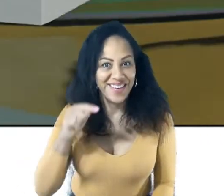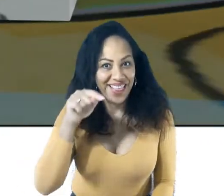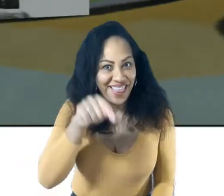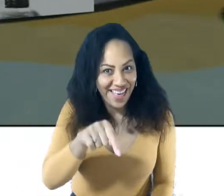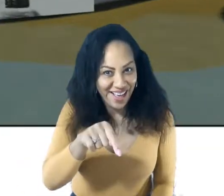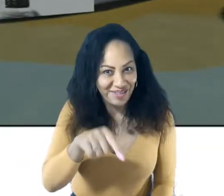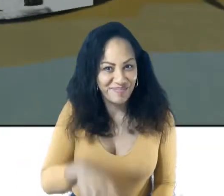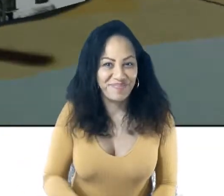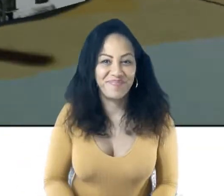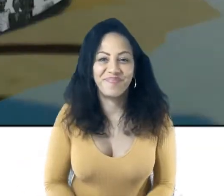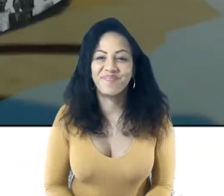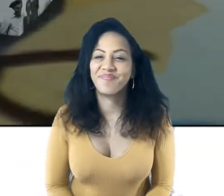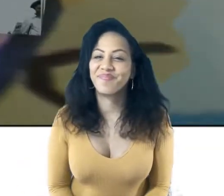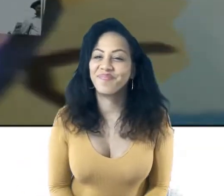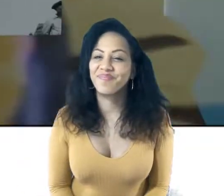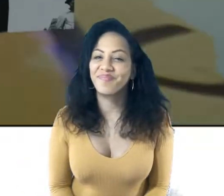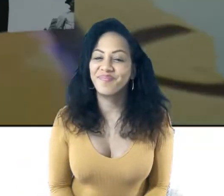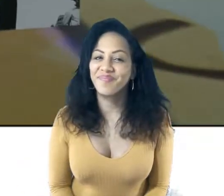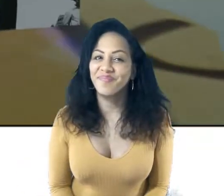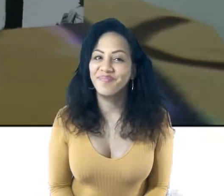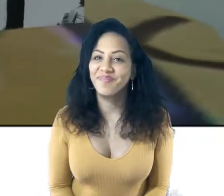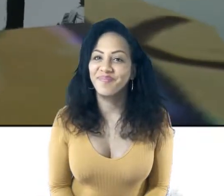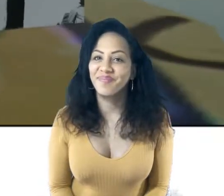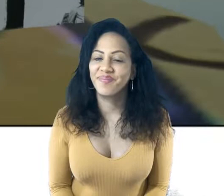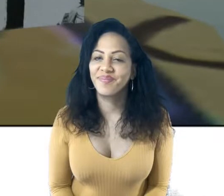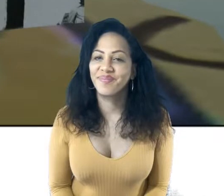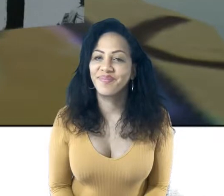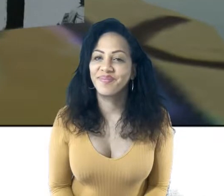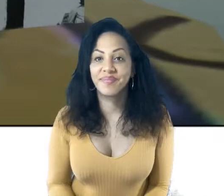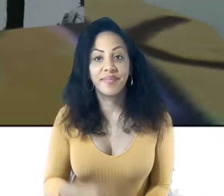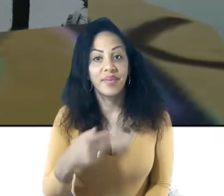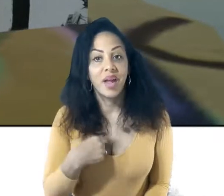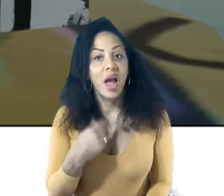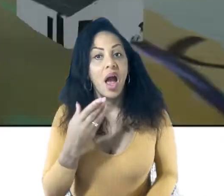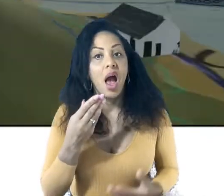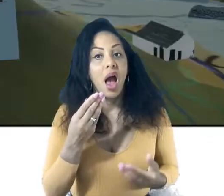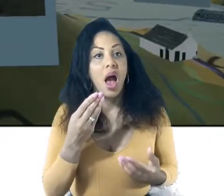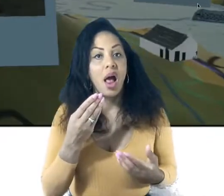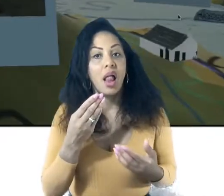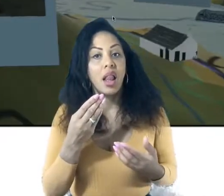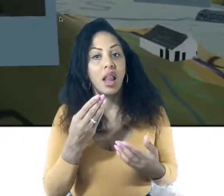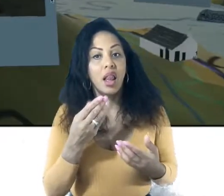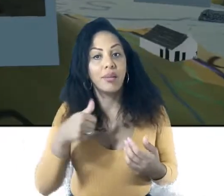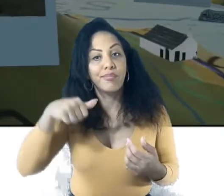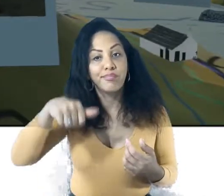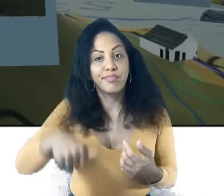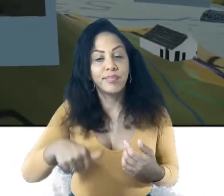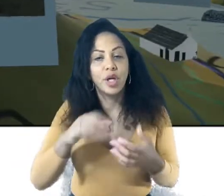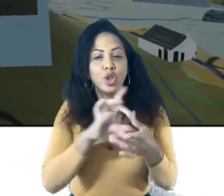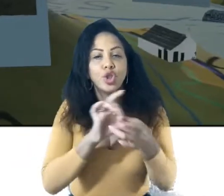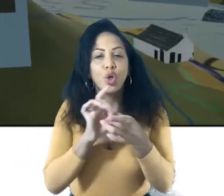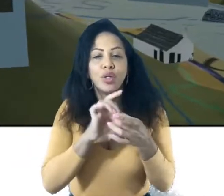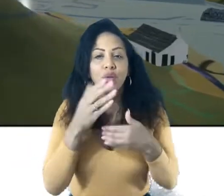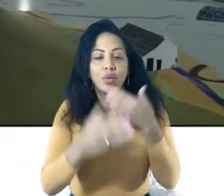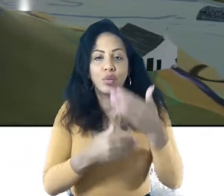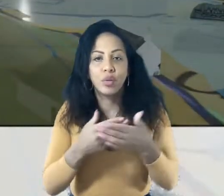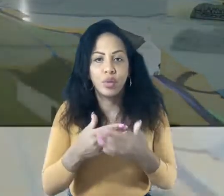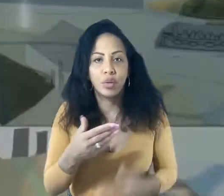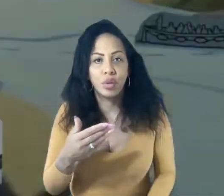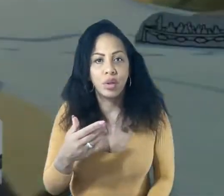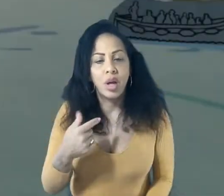just play you one of the associated stories. Well, I used to jump on my Uncle Frankie's